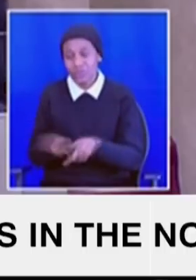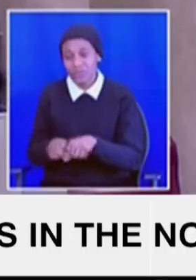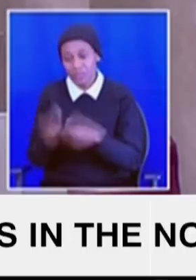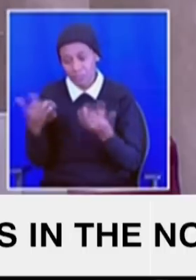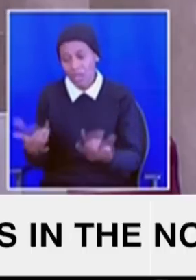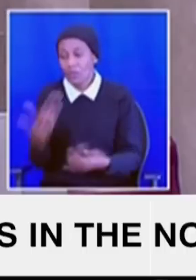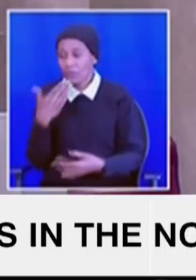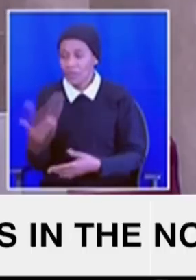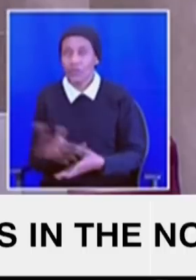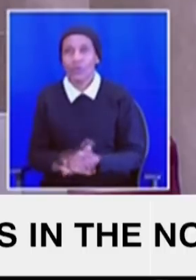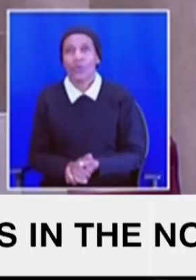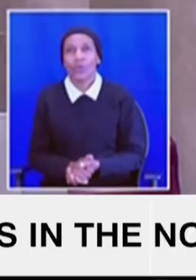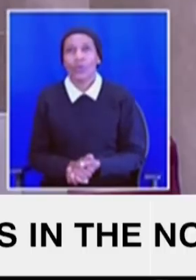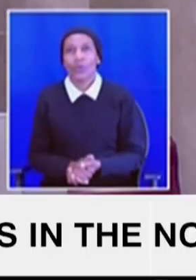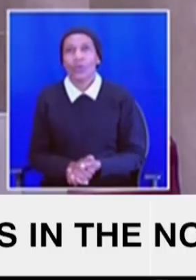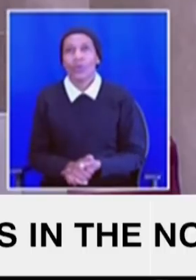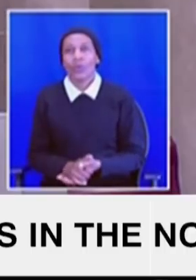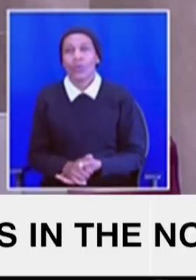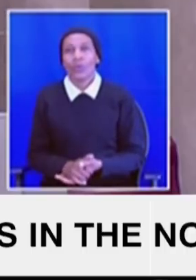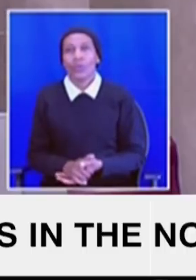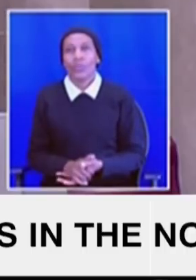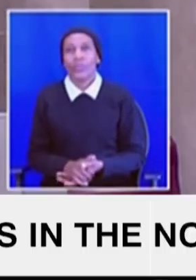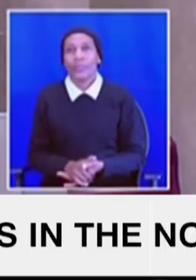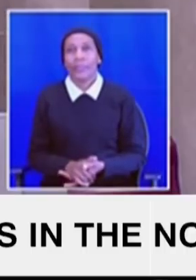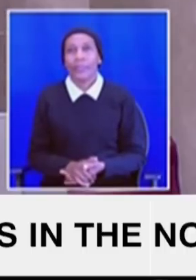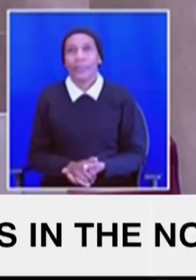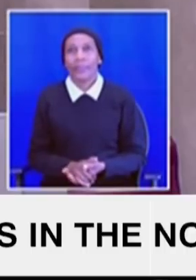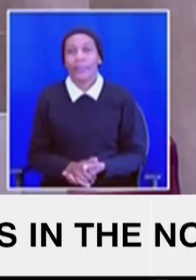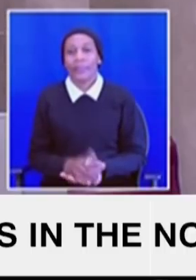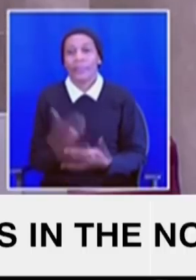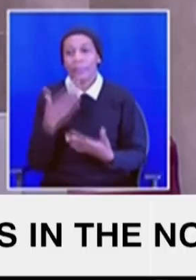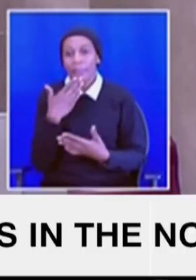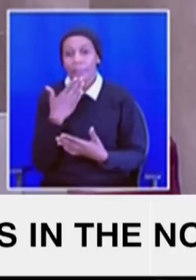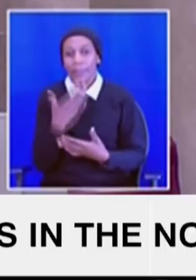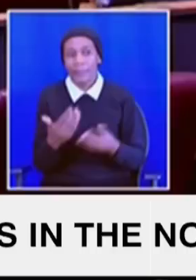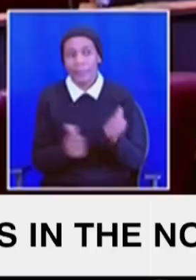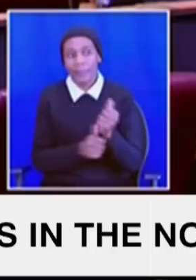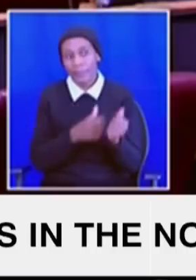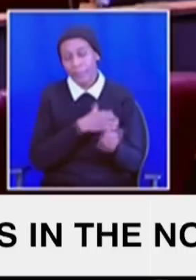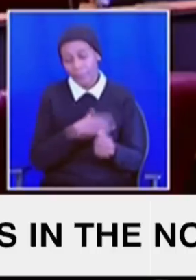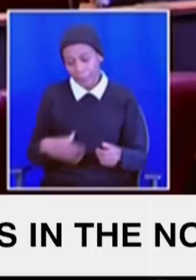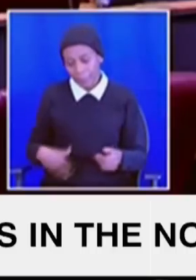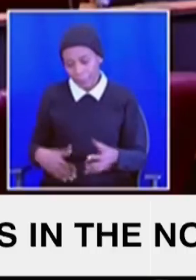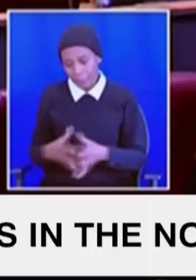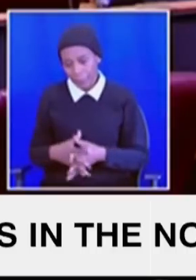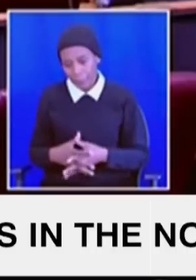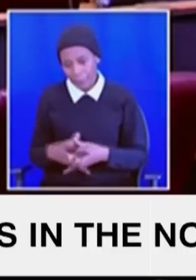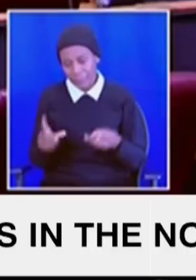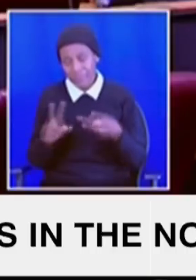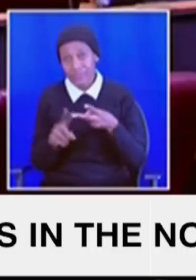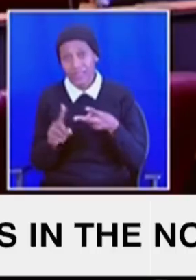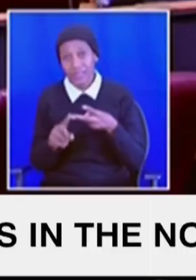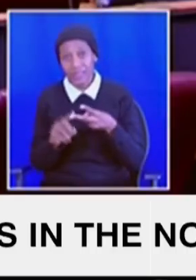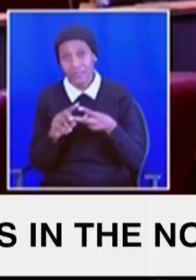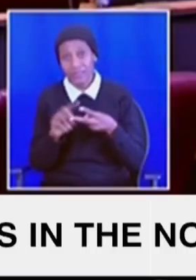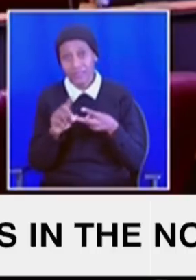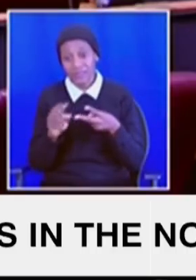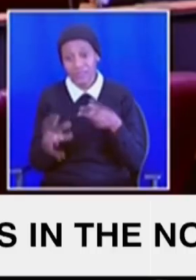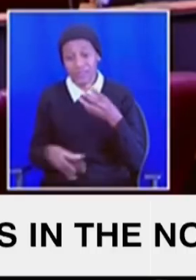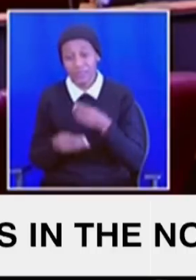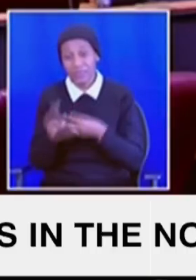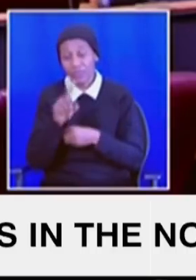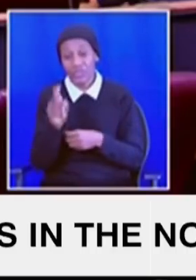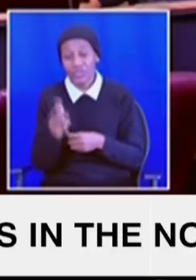much. Thank you very much, Deputy President. The second supplementary